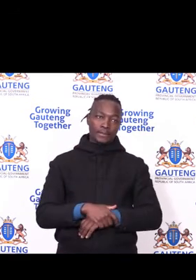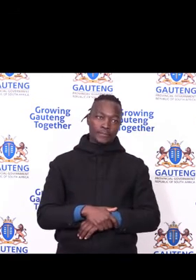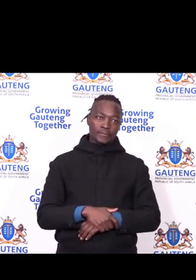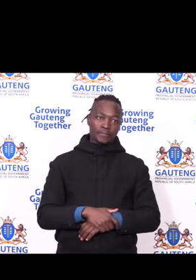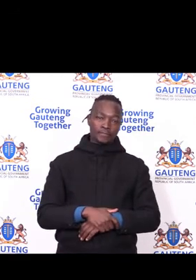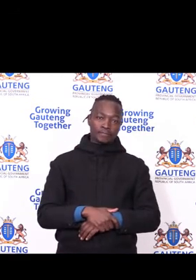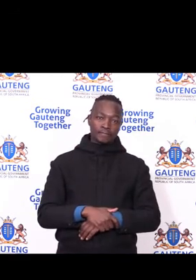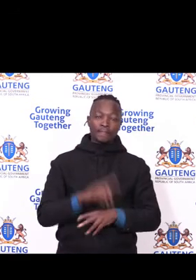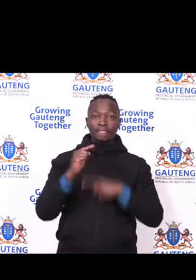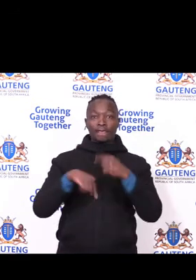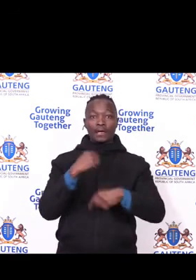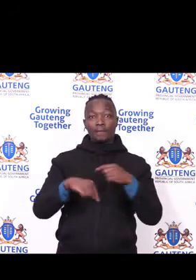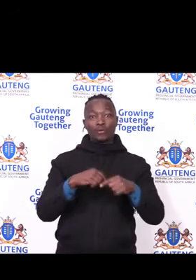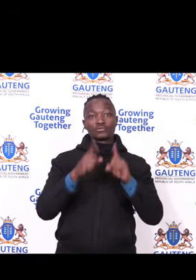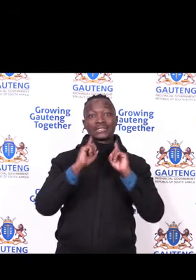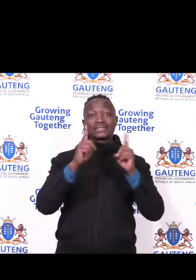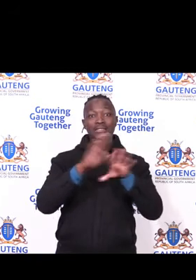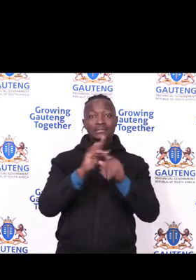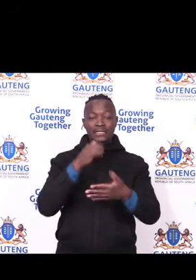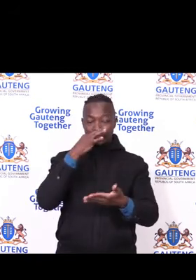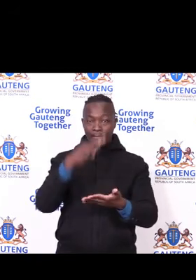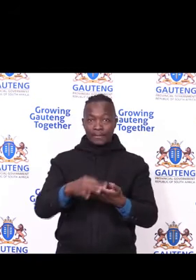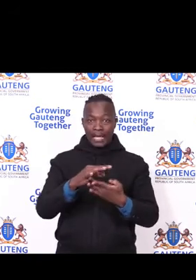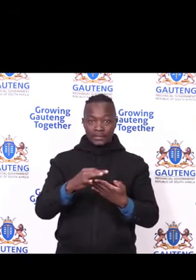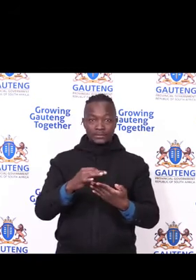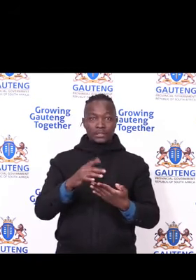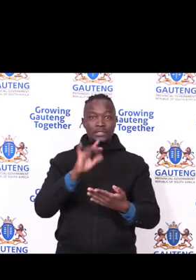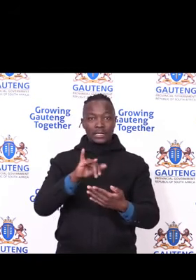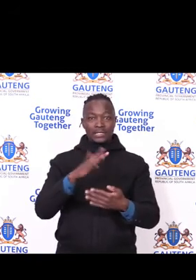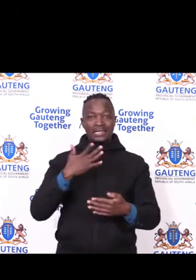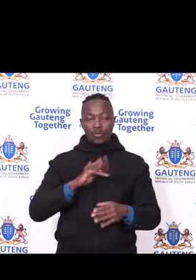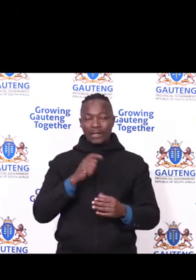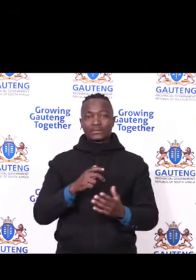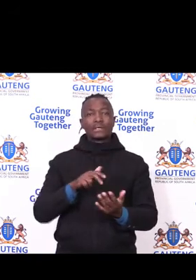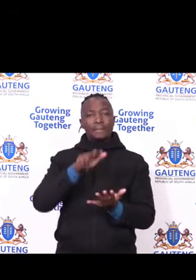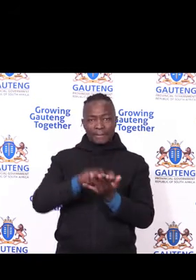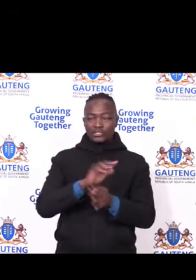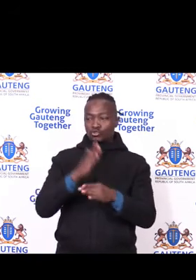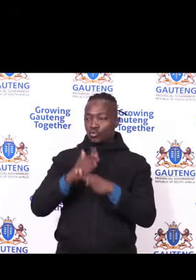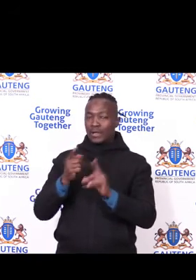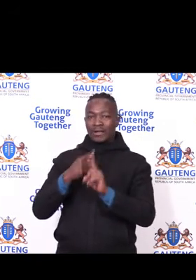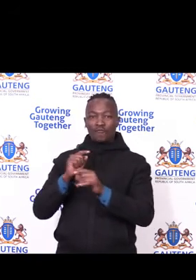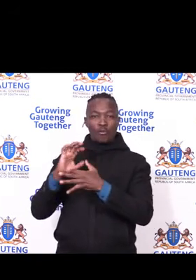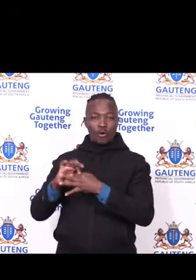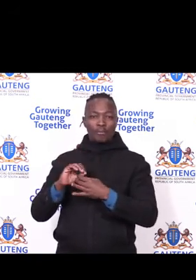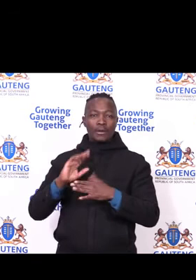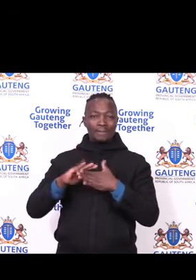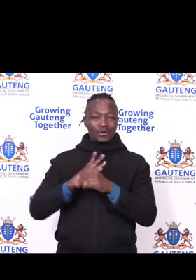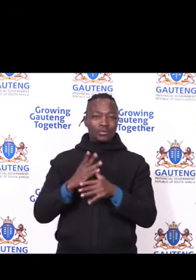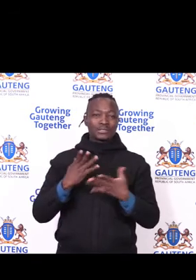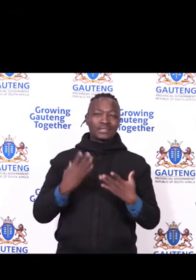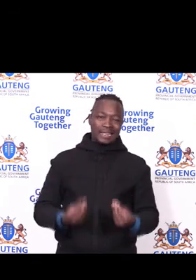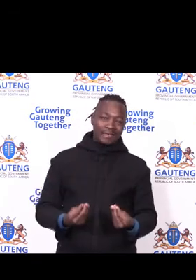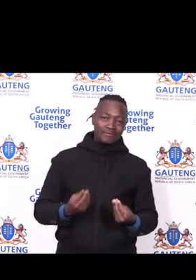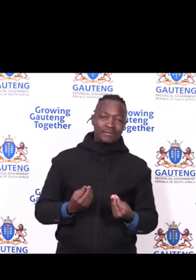In terms of teachers that have applied and they want permission to work from home purely because they've got